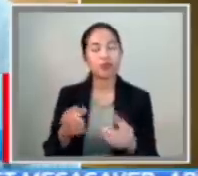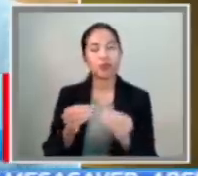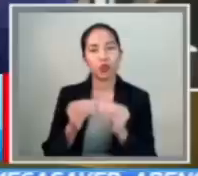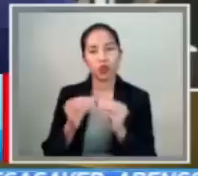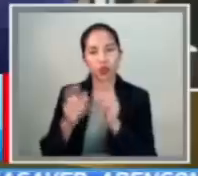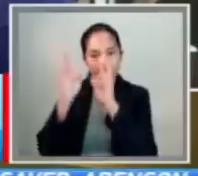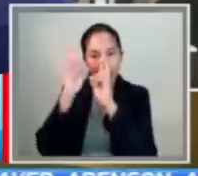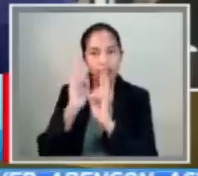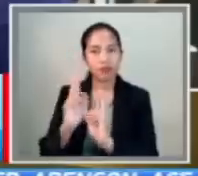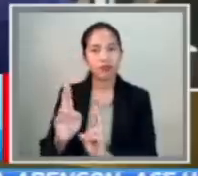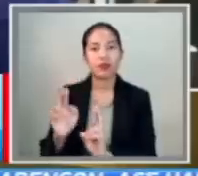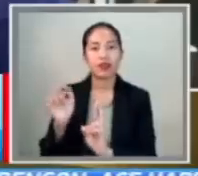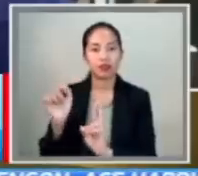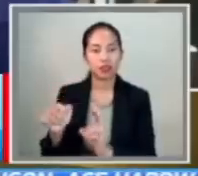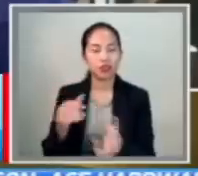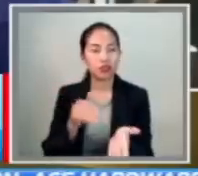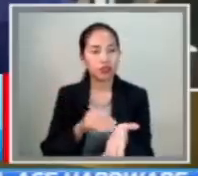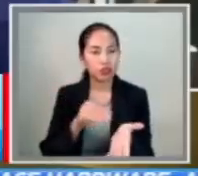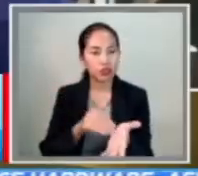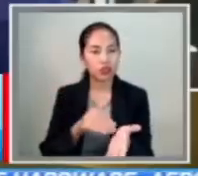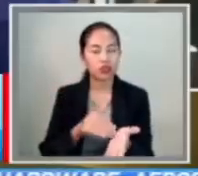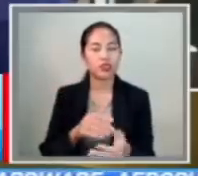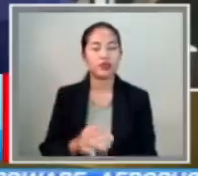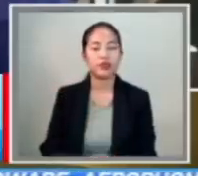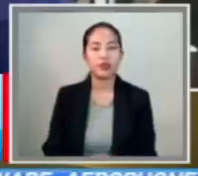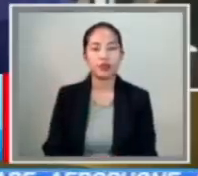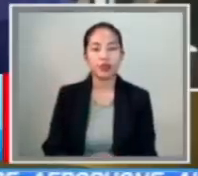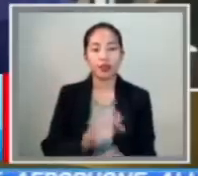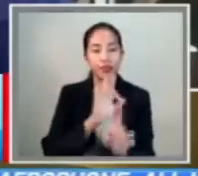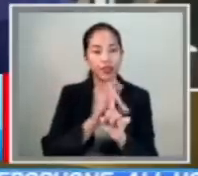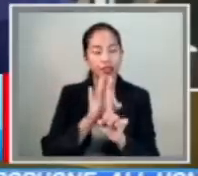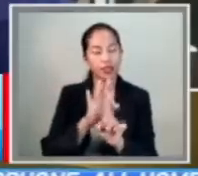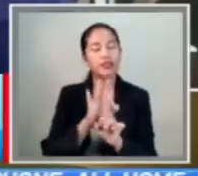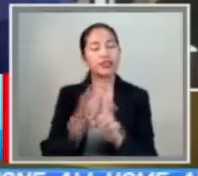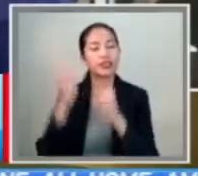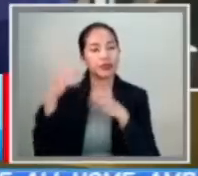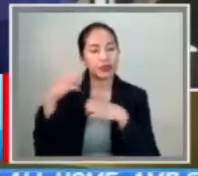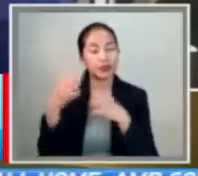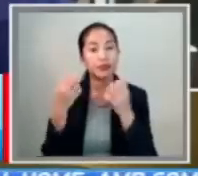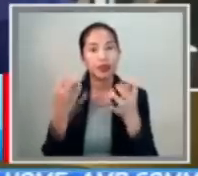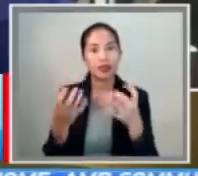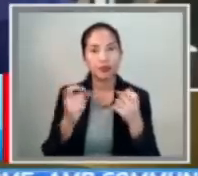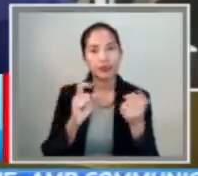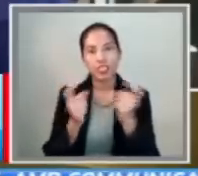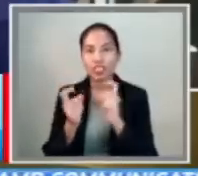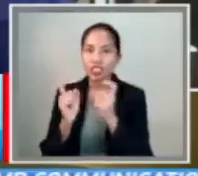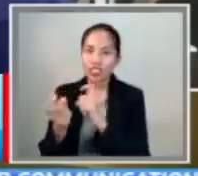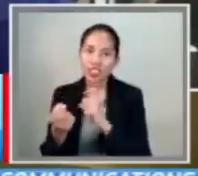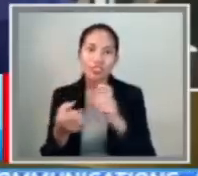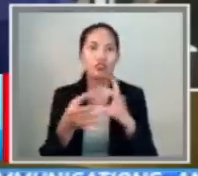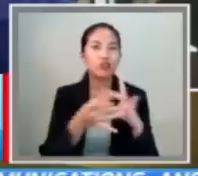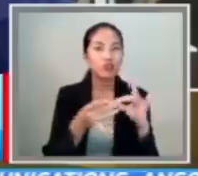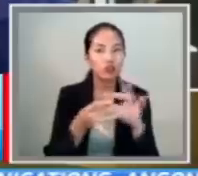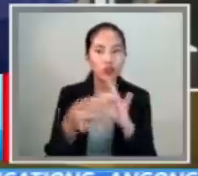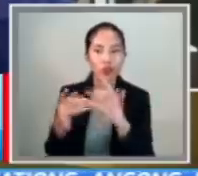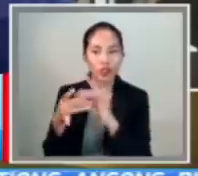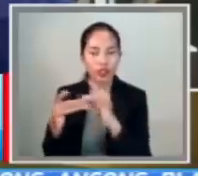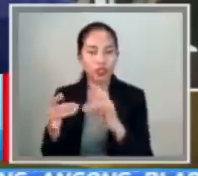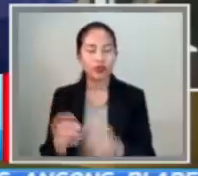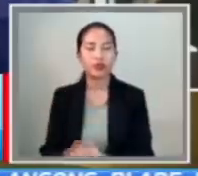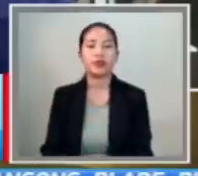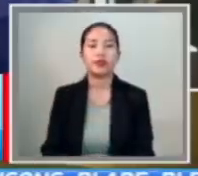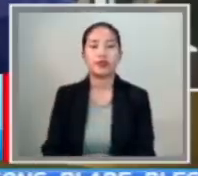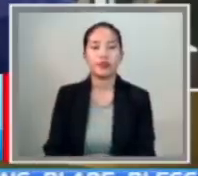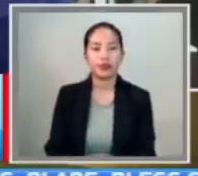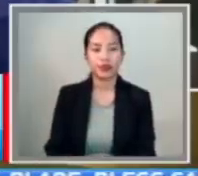dito. Maaasahan daw ng fans ang maraming plot twist at turns sa mga episode. Nagpasalamat din sila sa Filipino